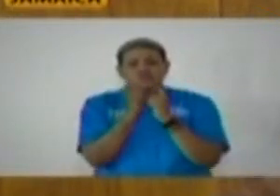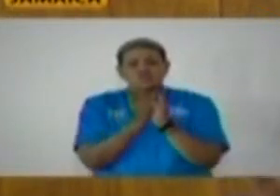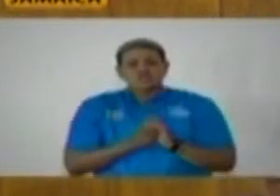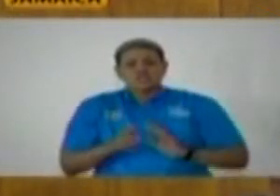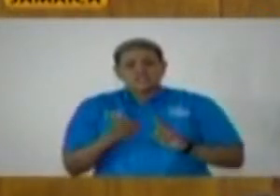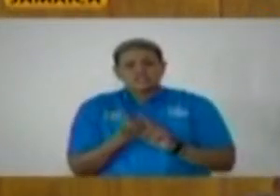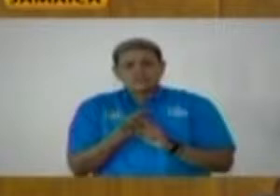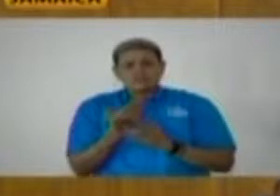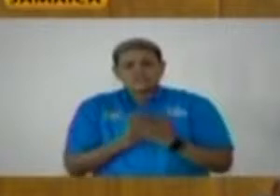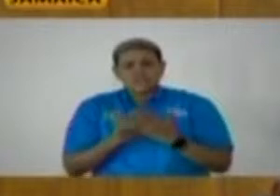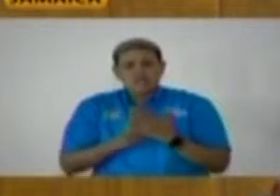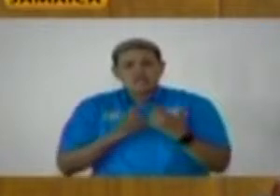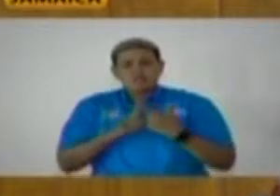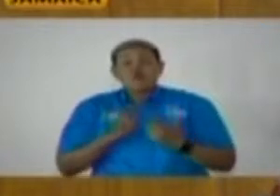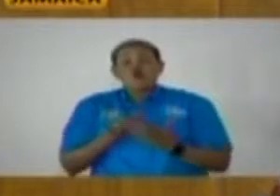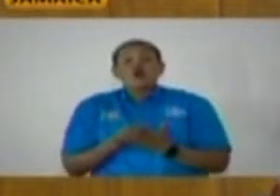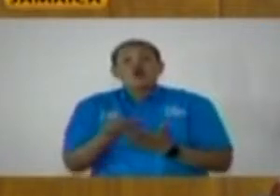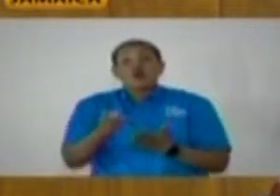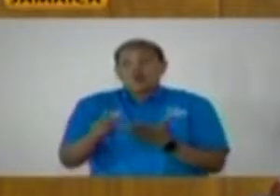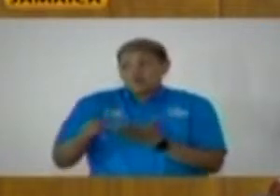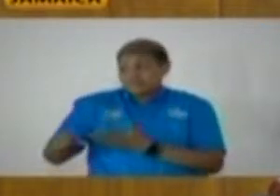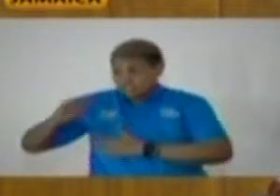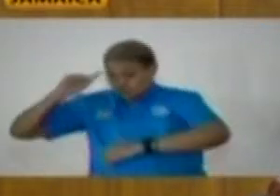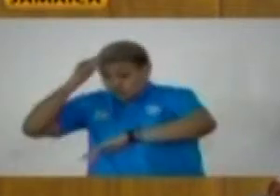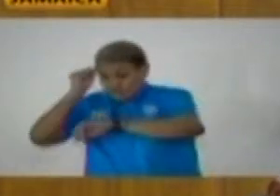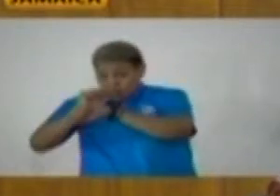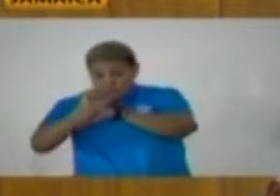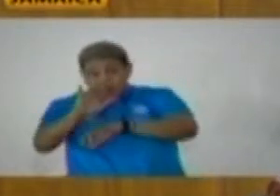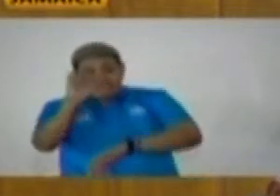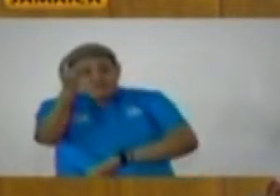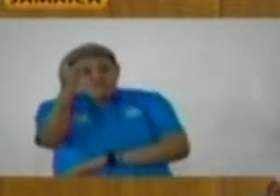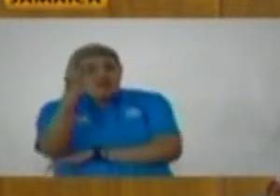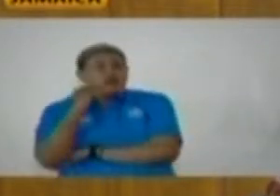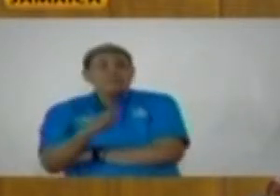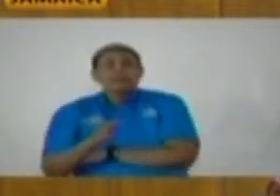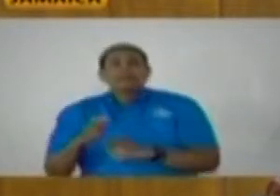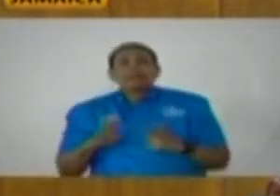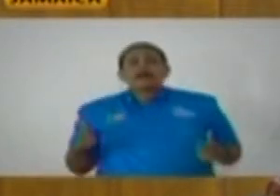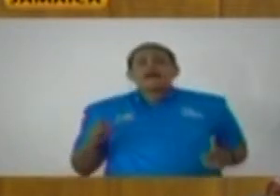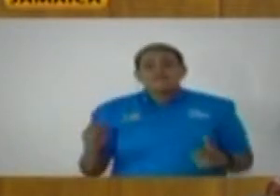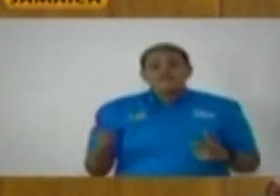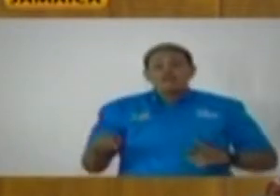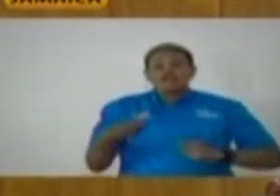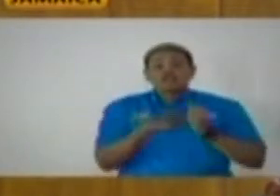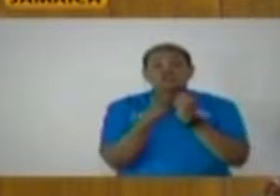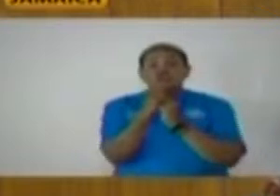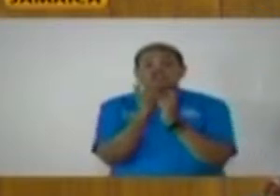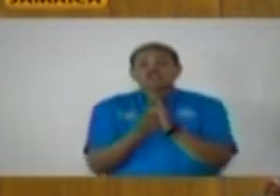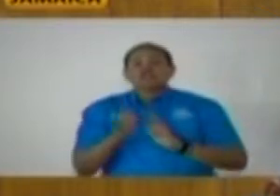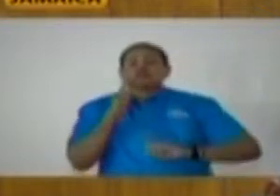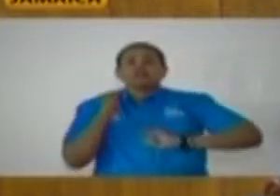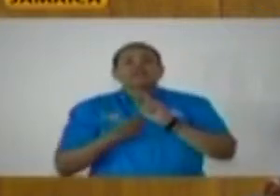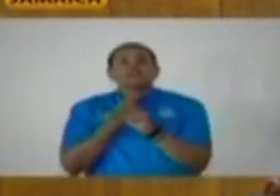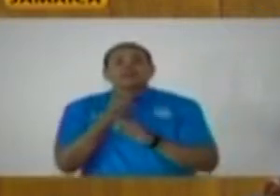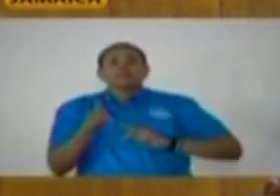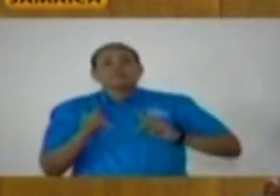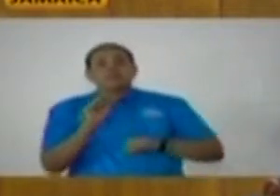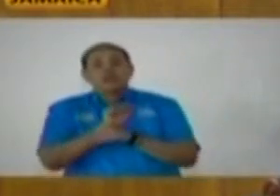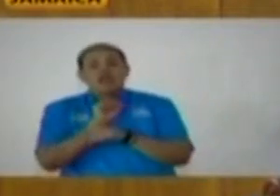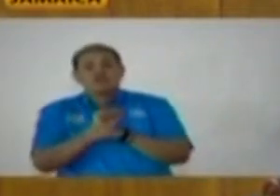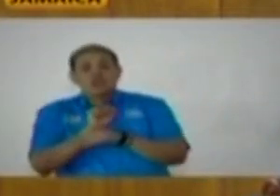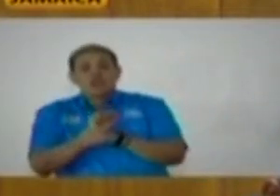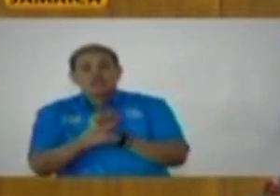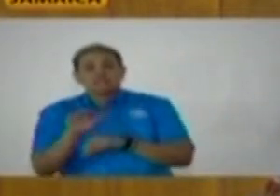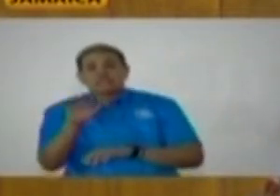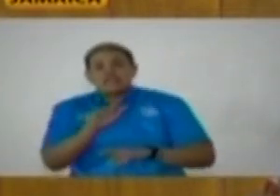of salaries and compensation the public sector has ever had. This restructuring will affect people's careers,